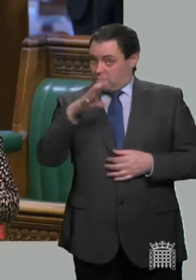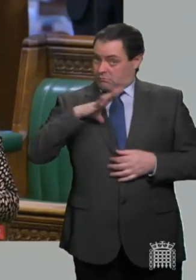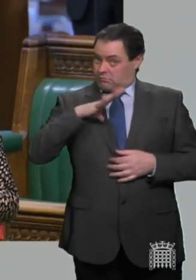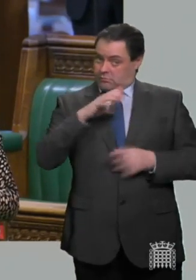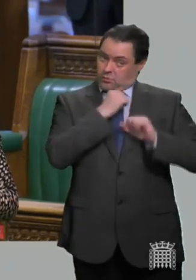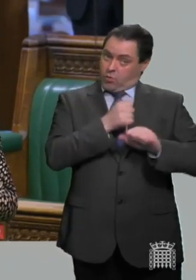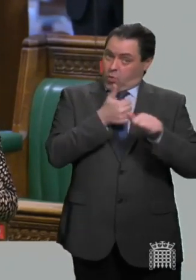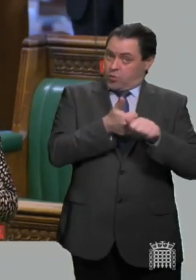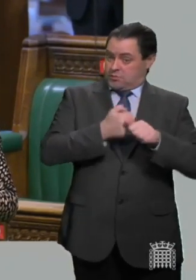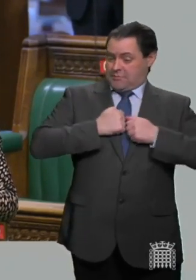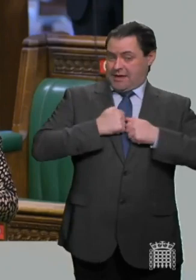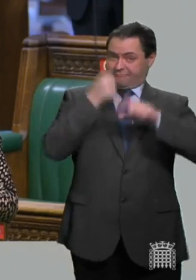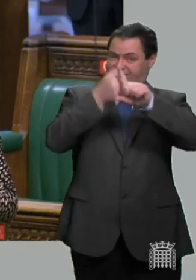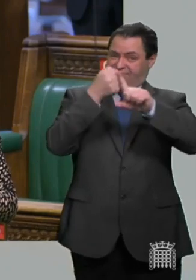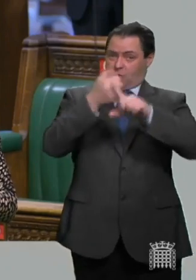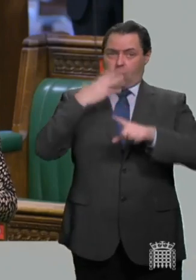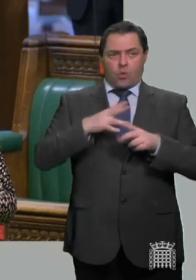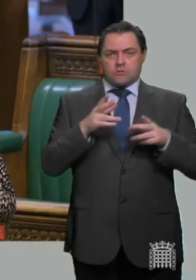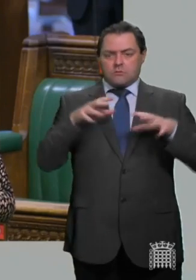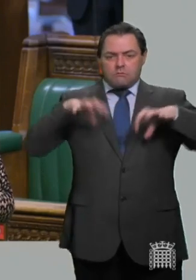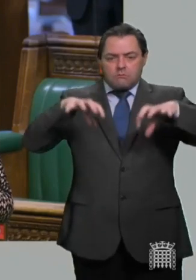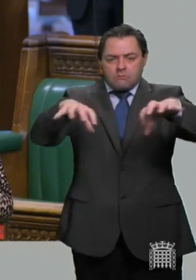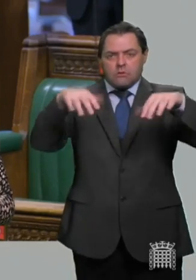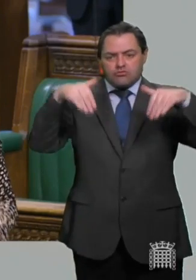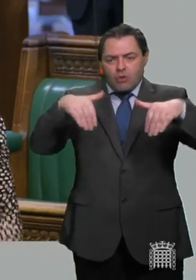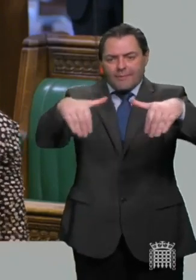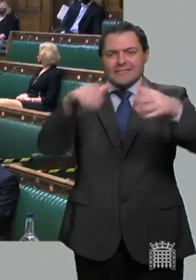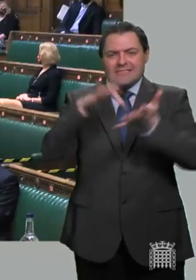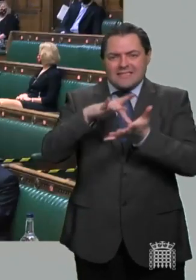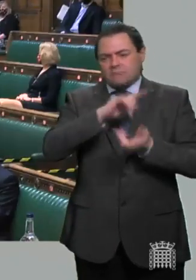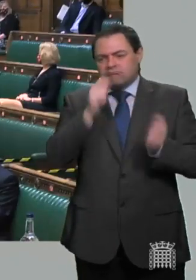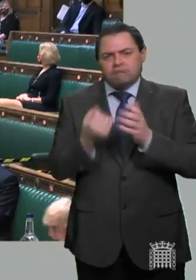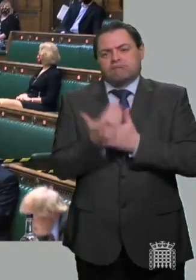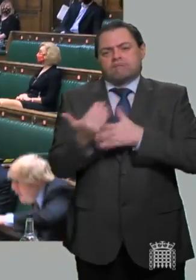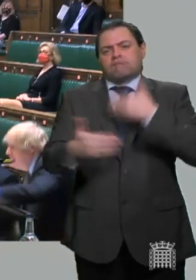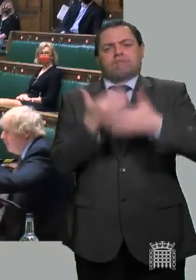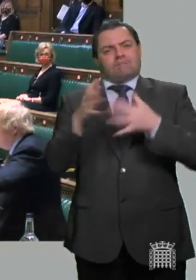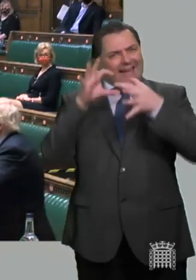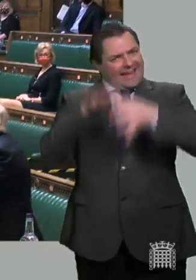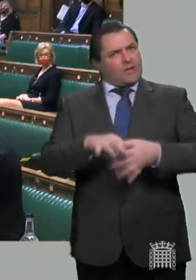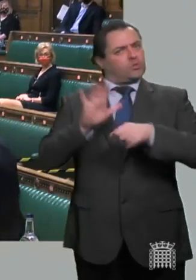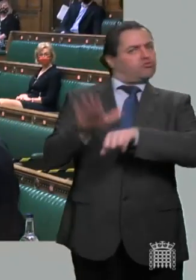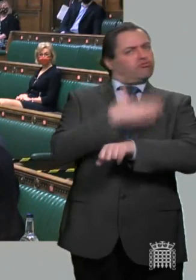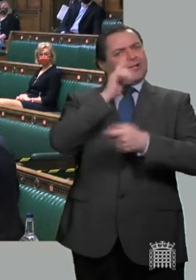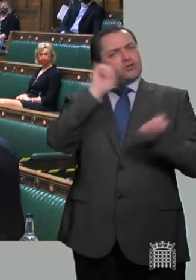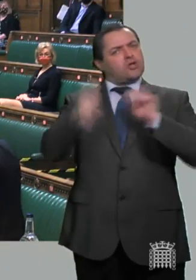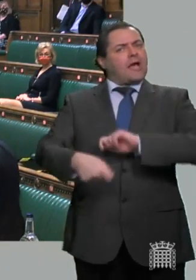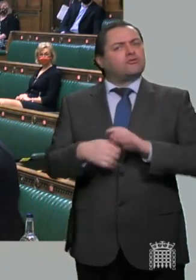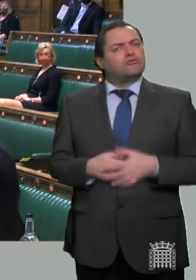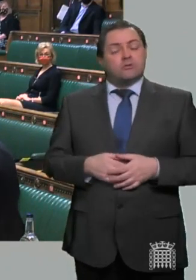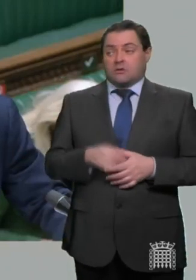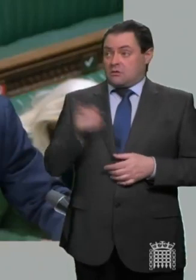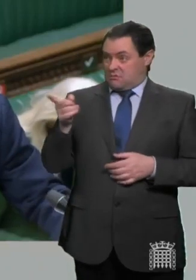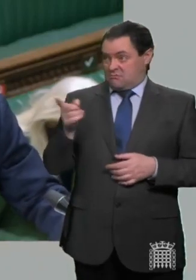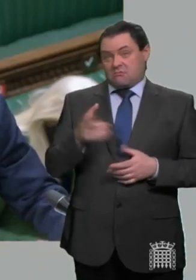my campaign to rejuvenate our high streets and town centres across Highman and Haslinder? Mr Speaker, I congratulate my honourable